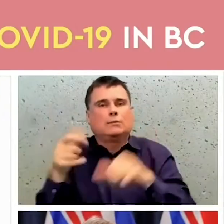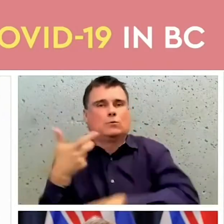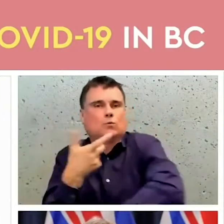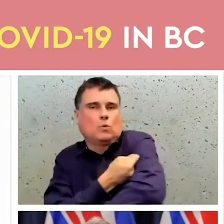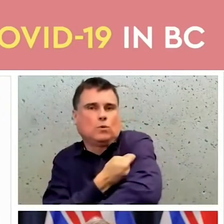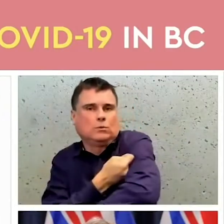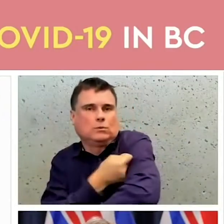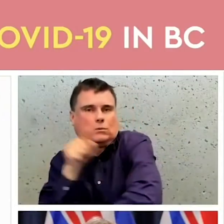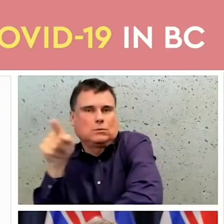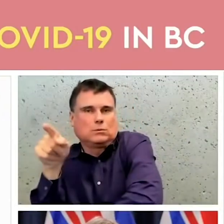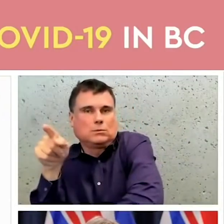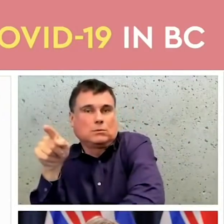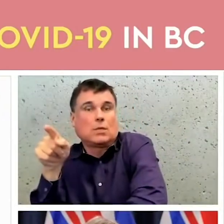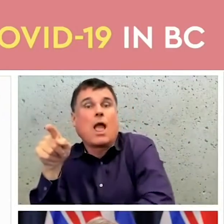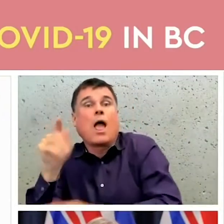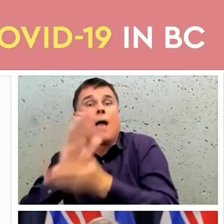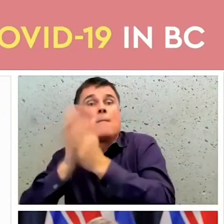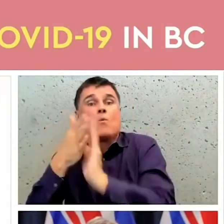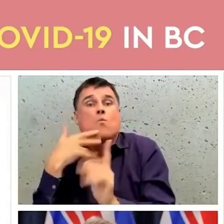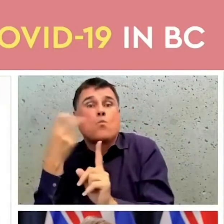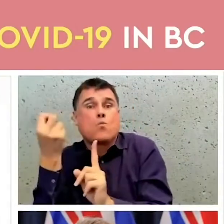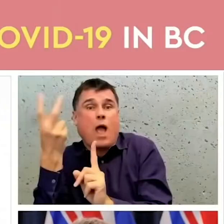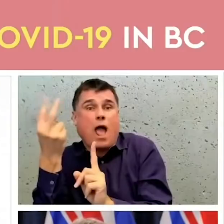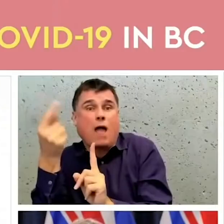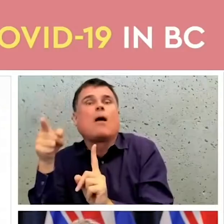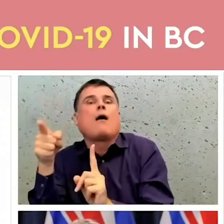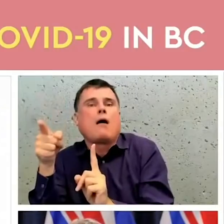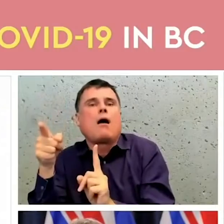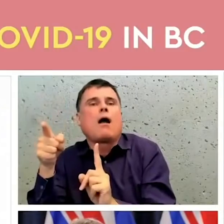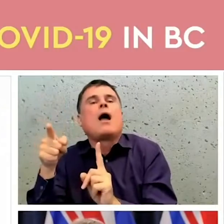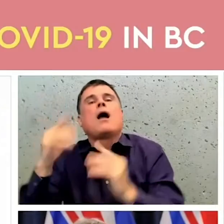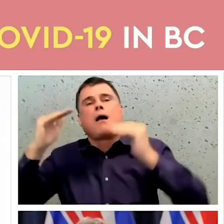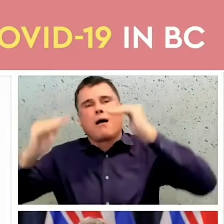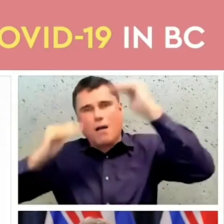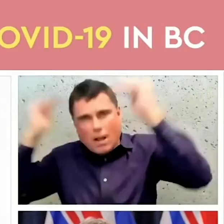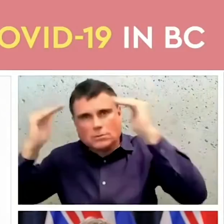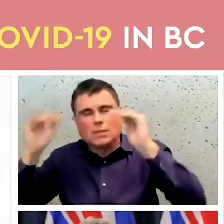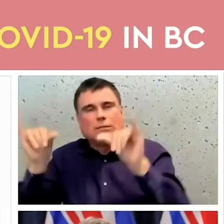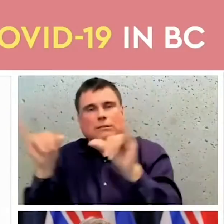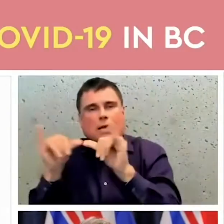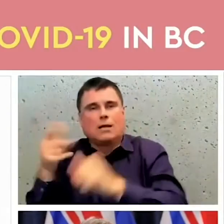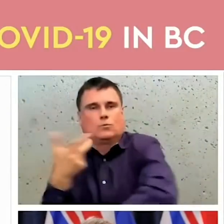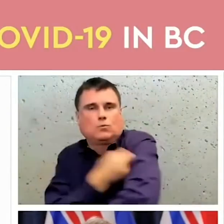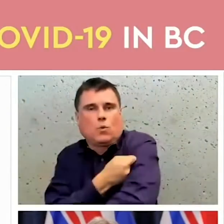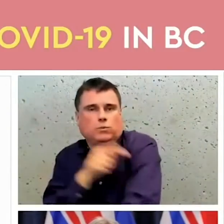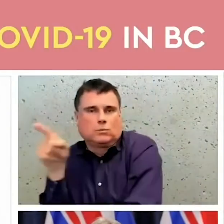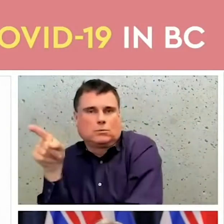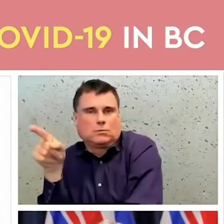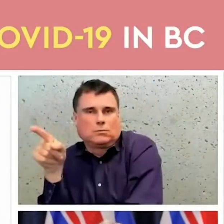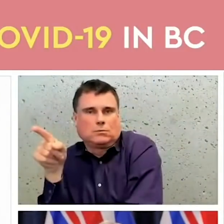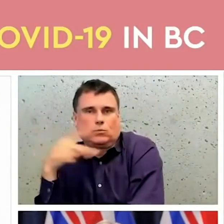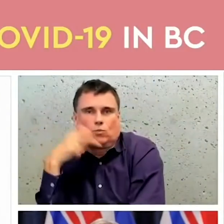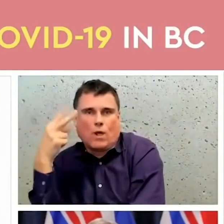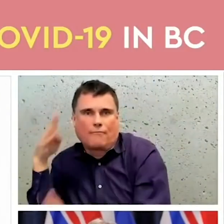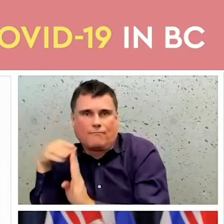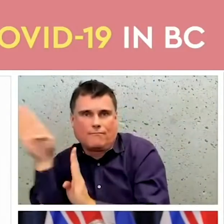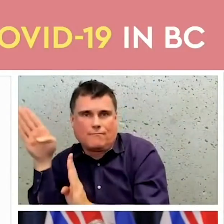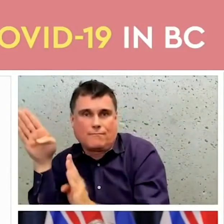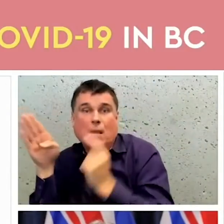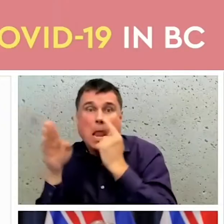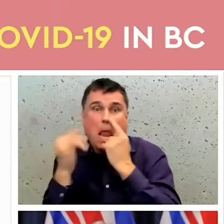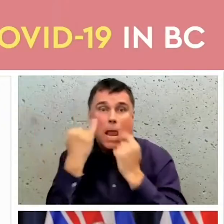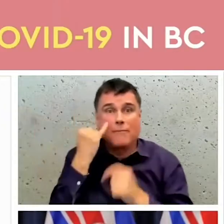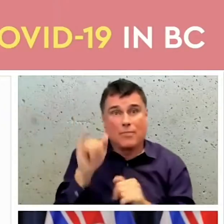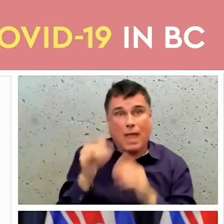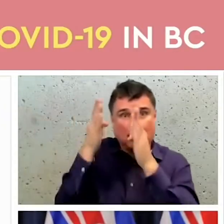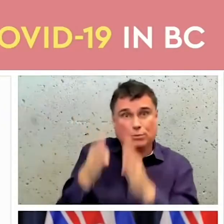the pediatric vaccination for their first dose, and then they turn 12, within the 8-week time frame, they will get the adult dose for